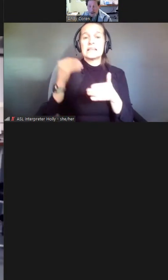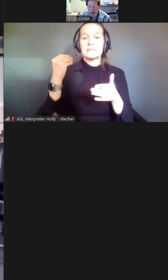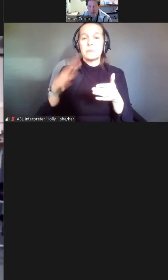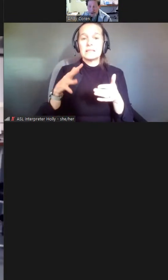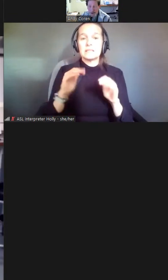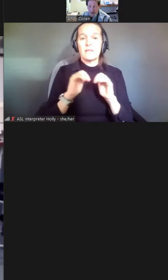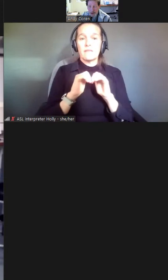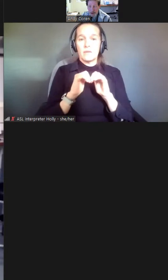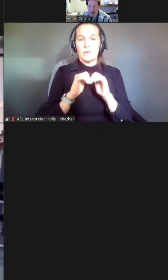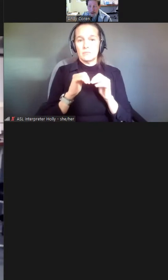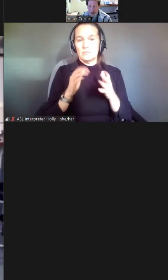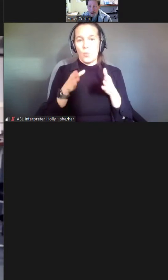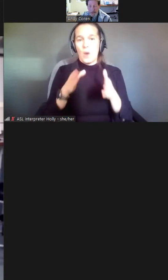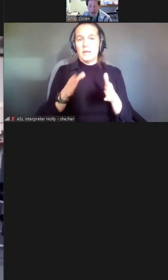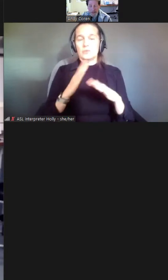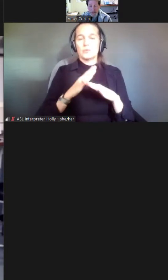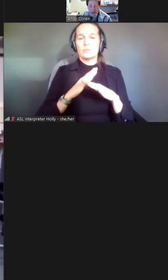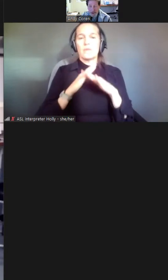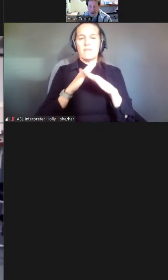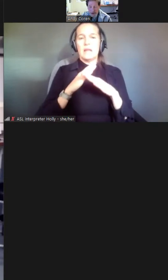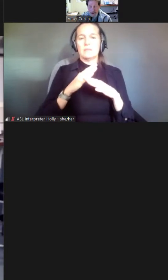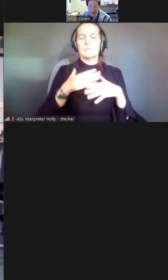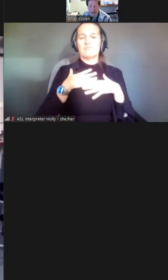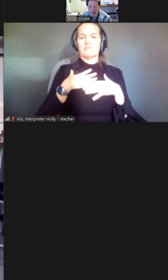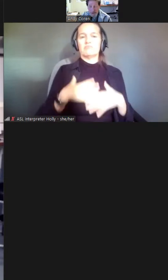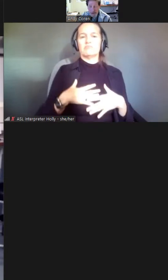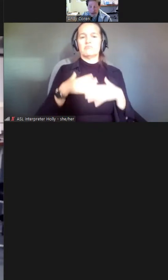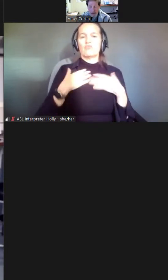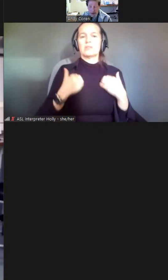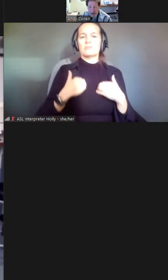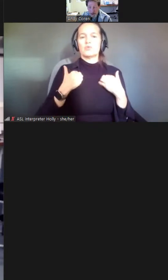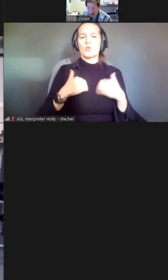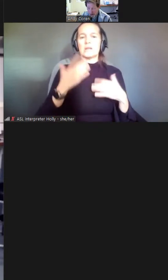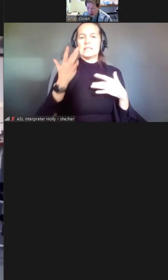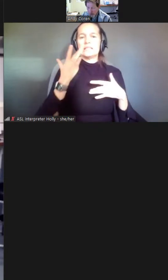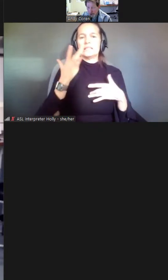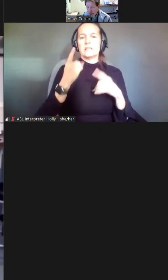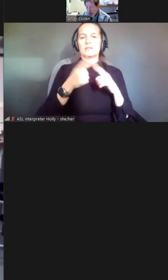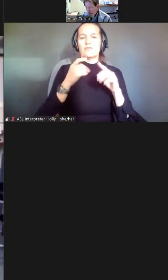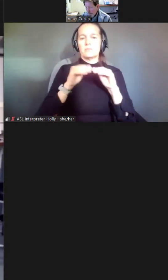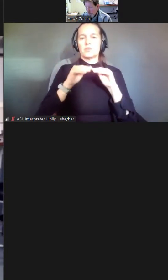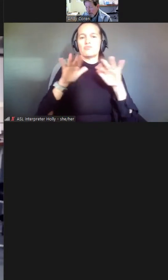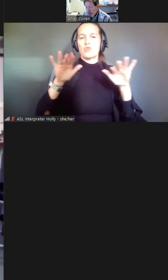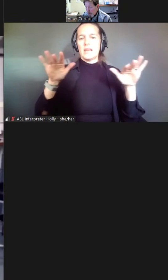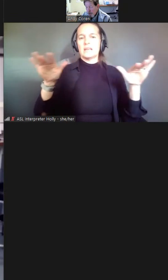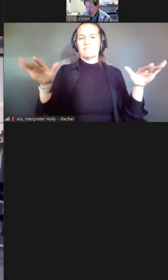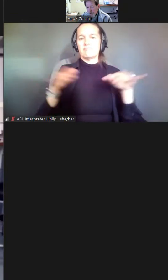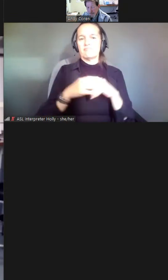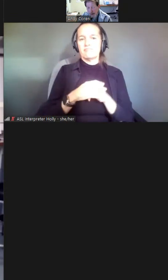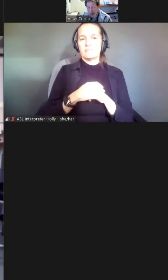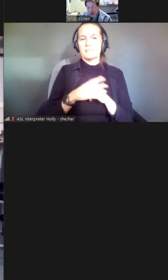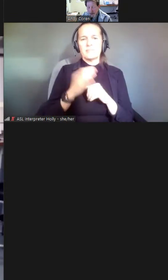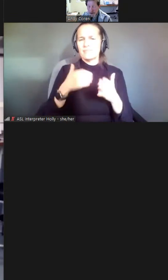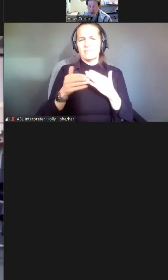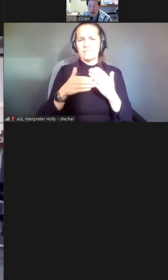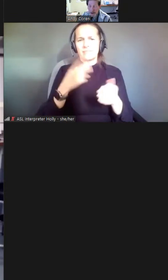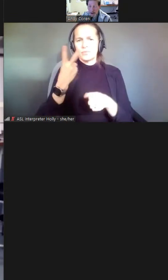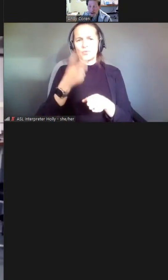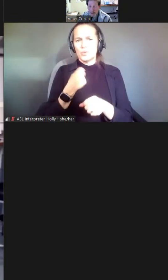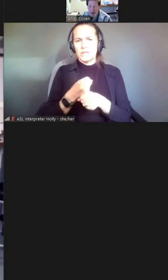prevent upper respiratory diseases from spreading. And we are, even though 2 years have